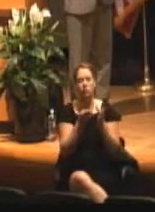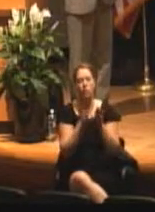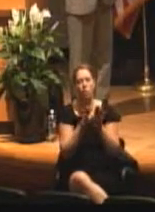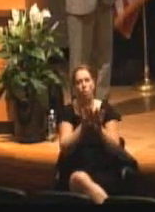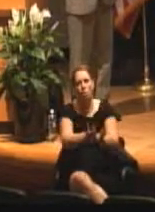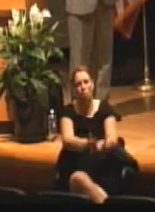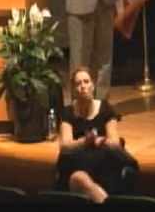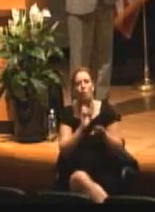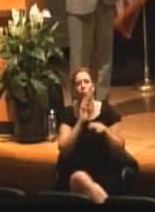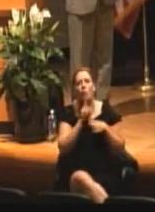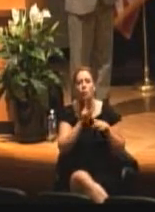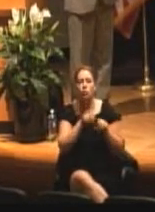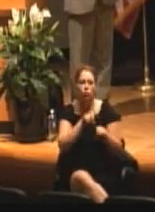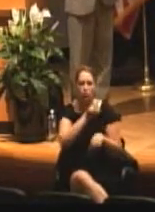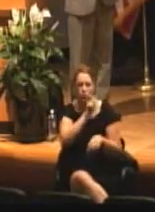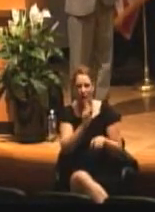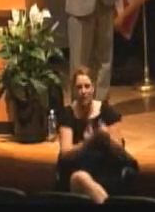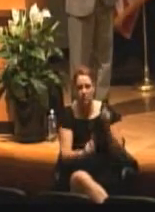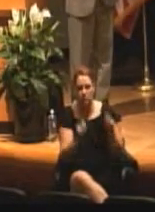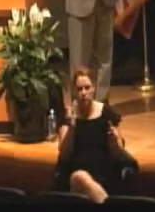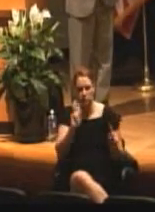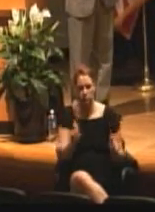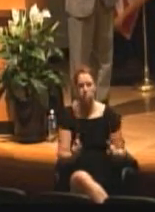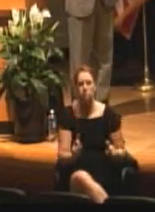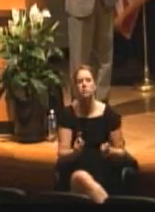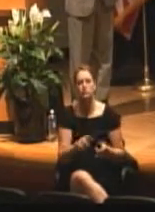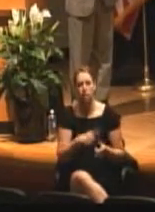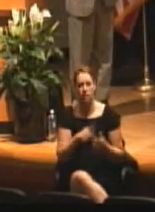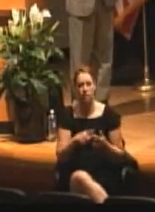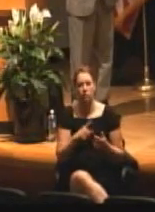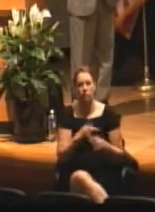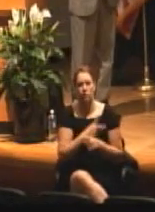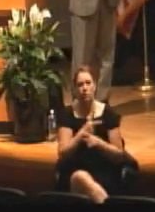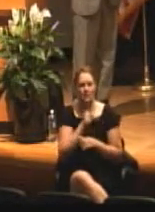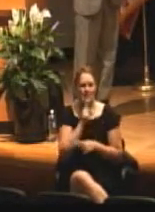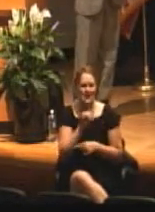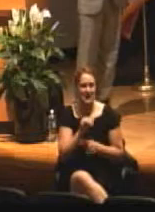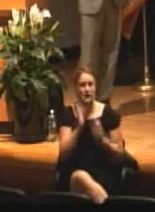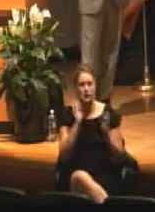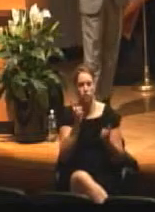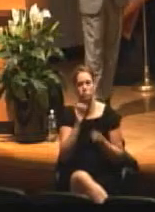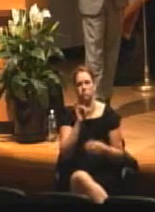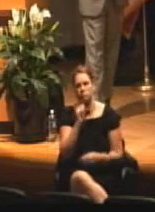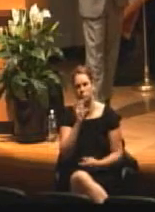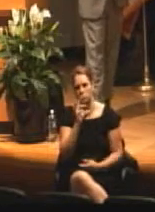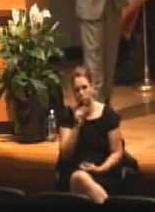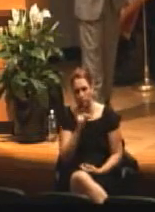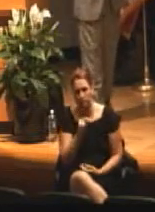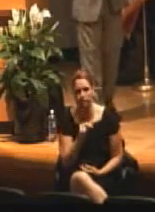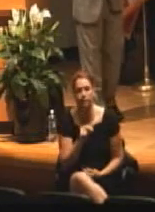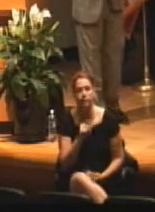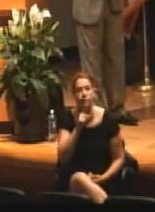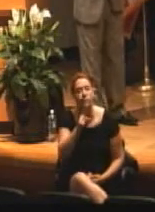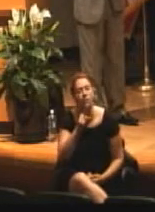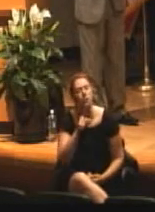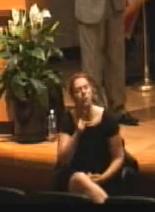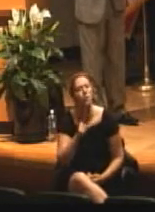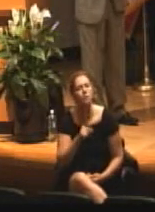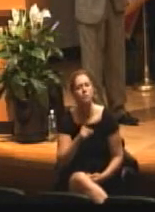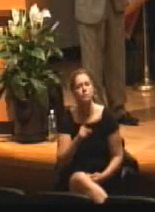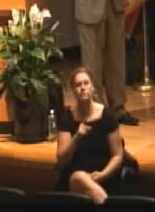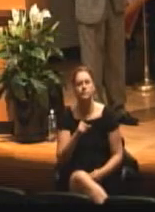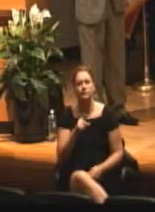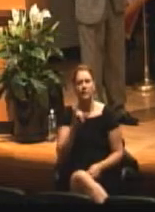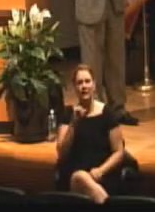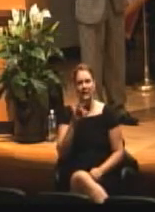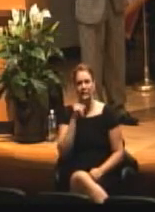and say, is this an issue or not? So it kind of moves it up. And one more question. Besides savings, what would be the